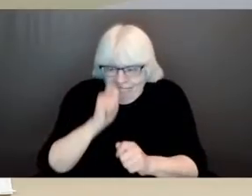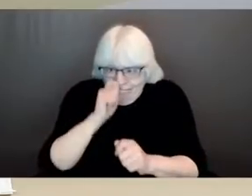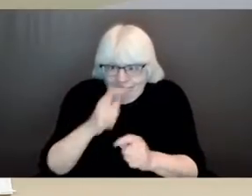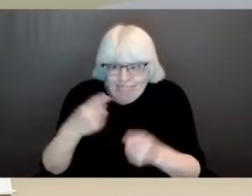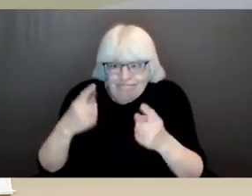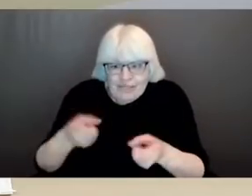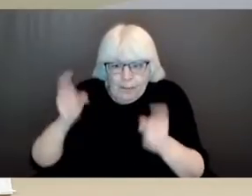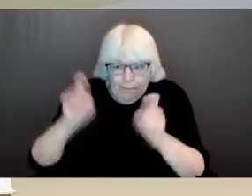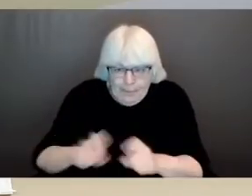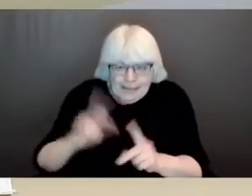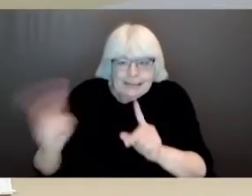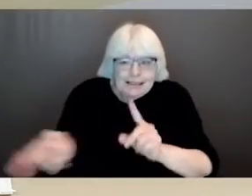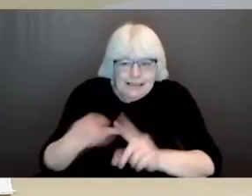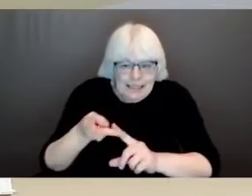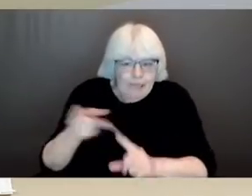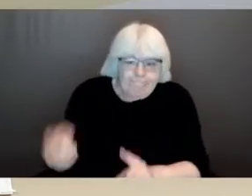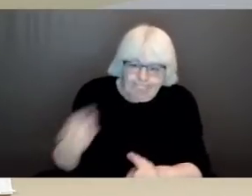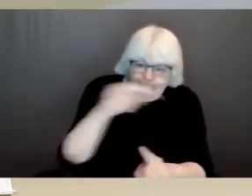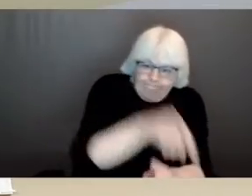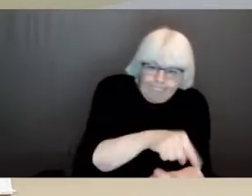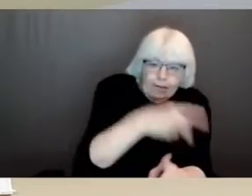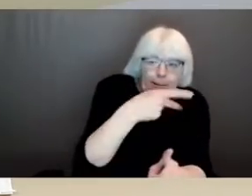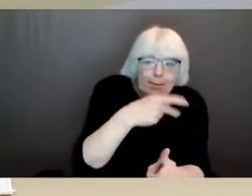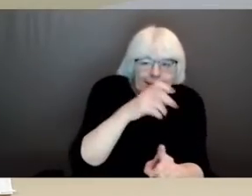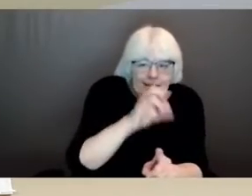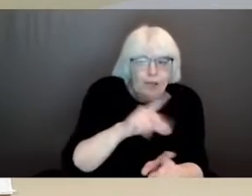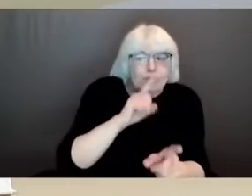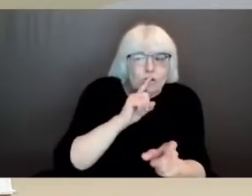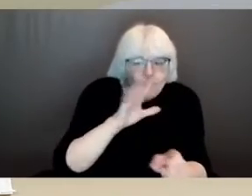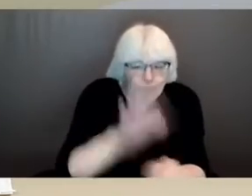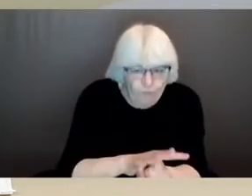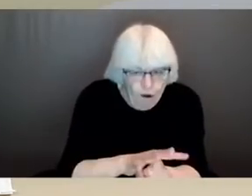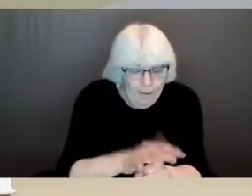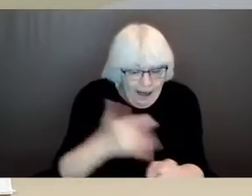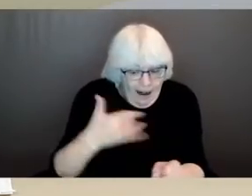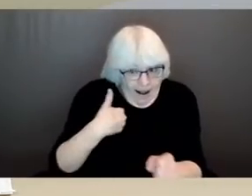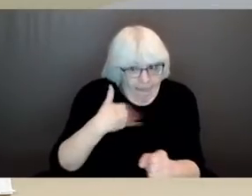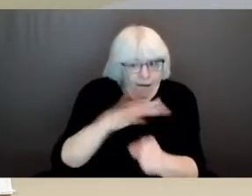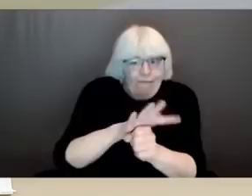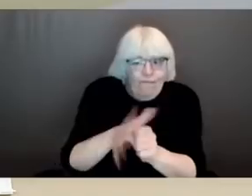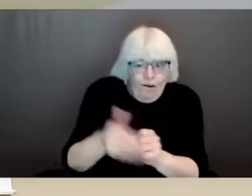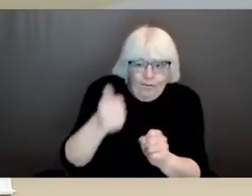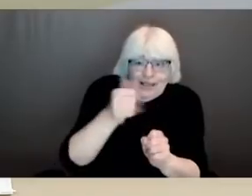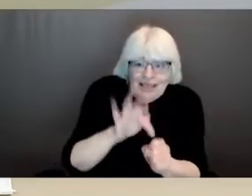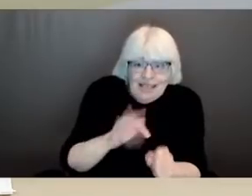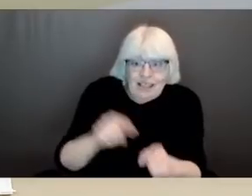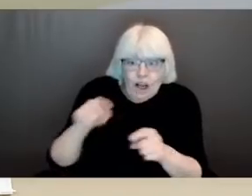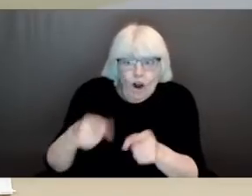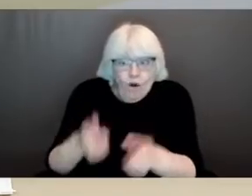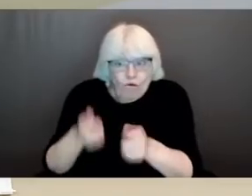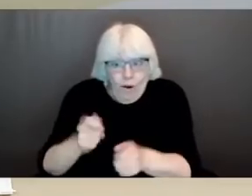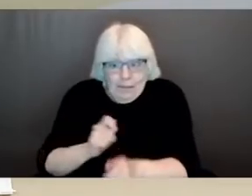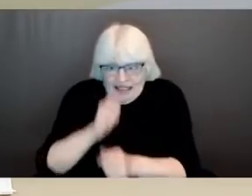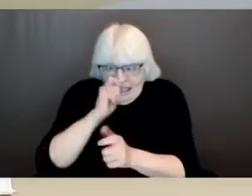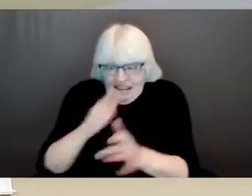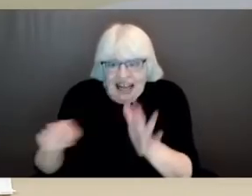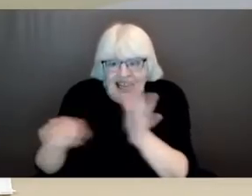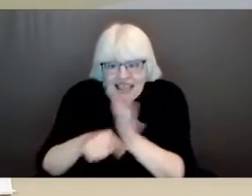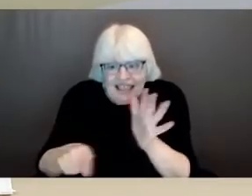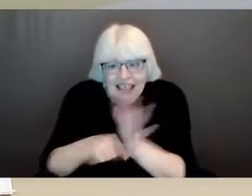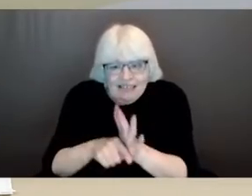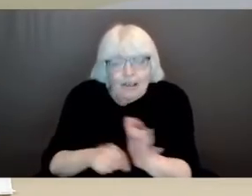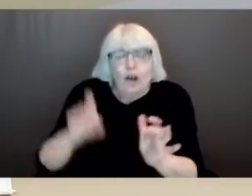the result. If a rapid antigen test is negative, it should be repeated in 48 hours, regardless of